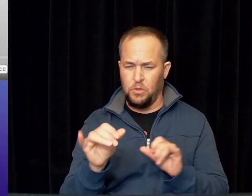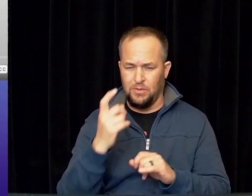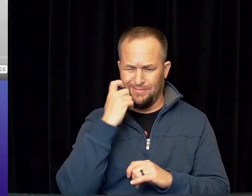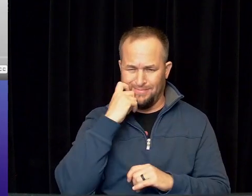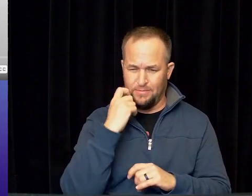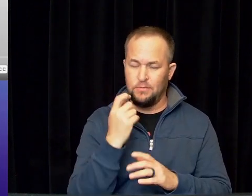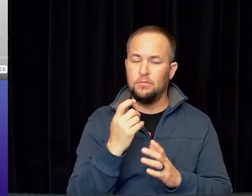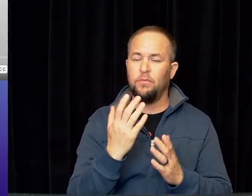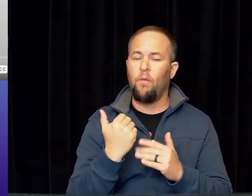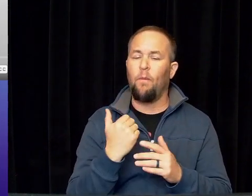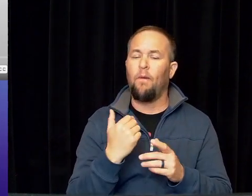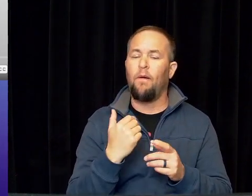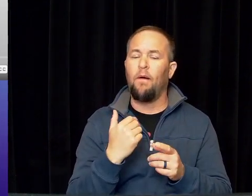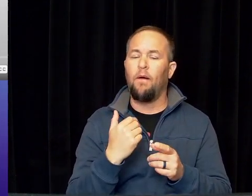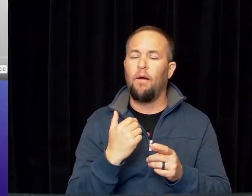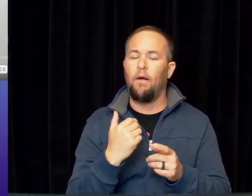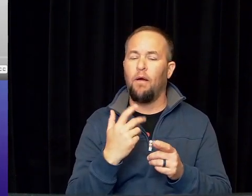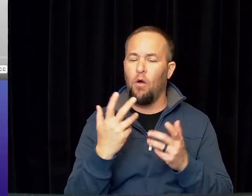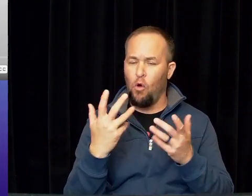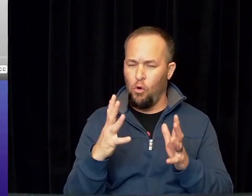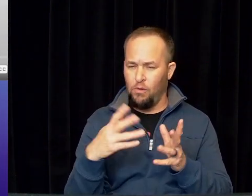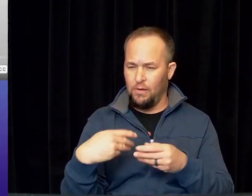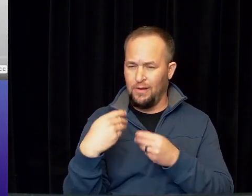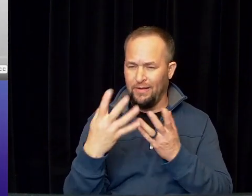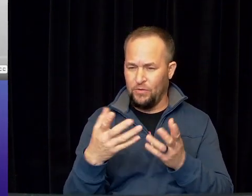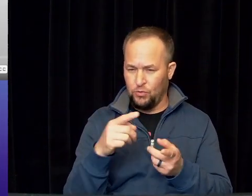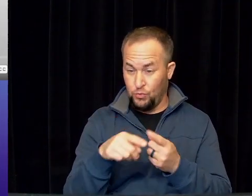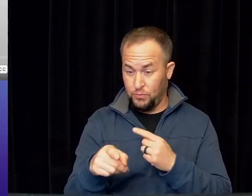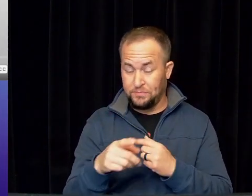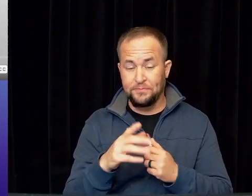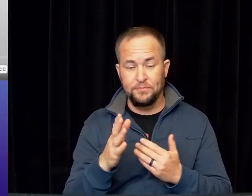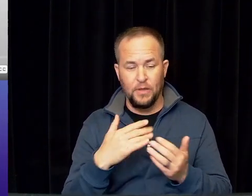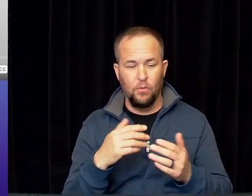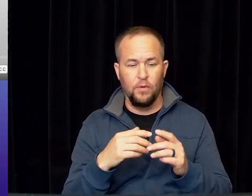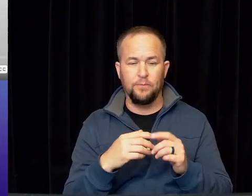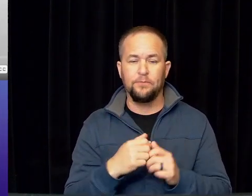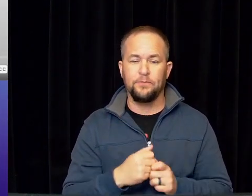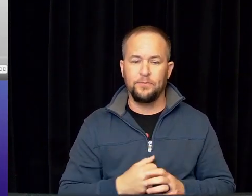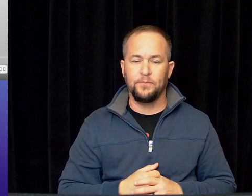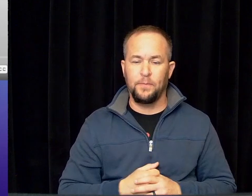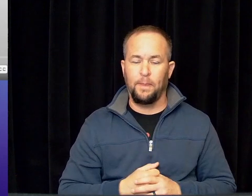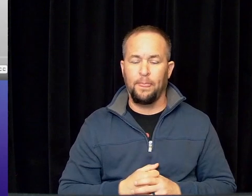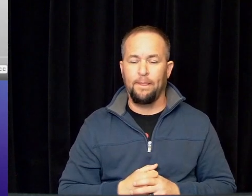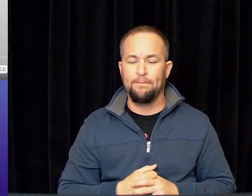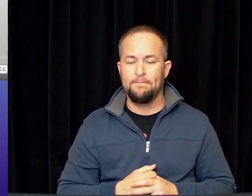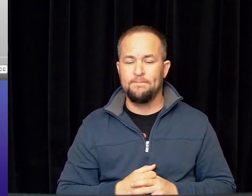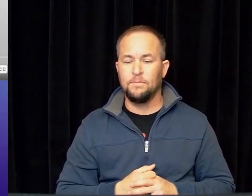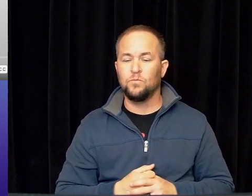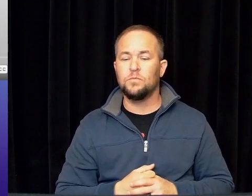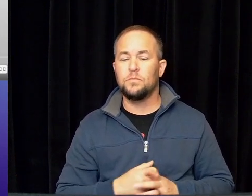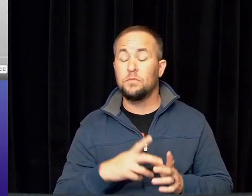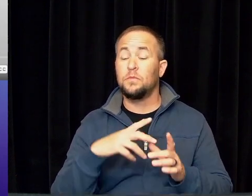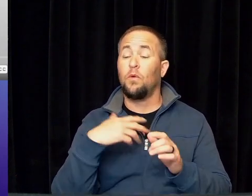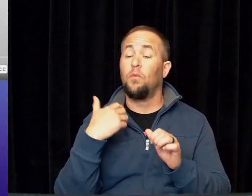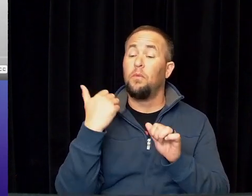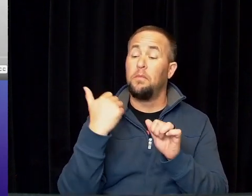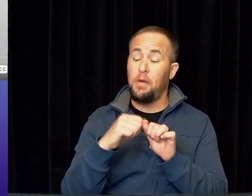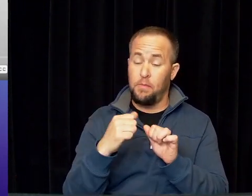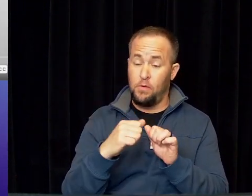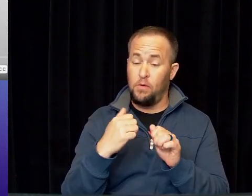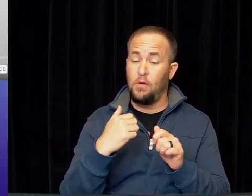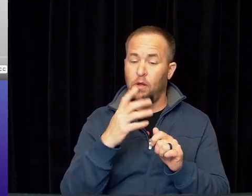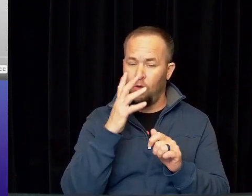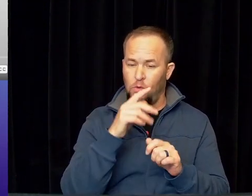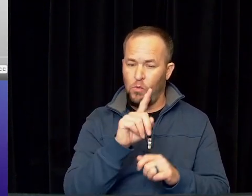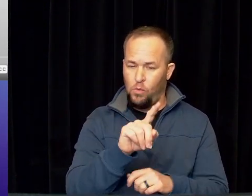here. I've already given that to you. So 1 meter, 100 centimeters, keeping this in mind, I know that I'm going to